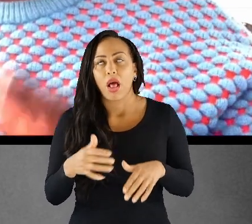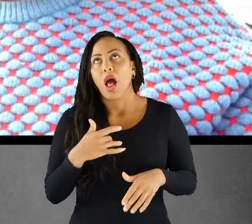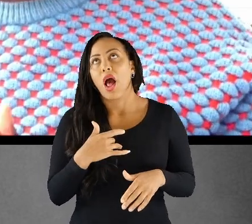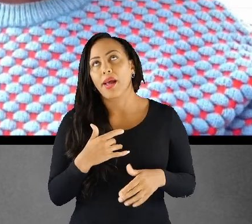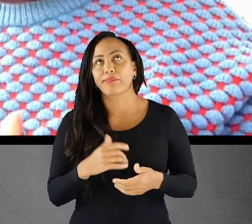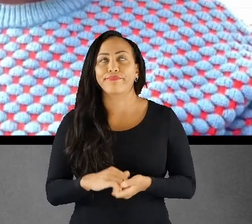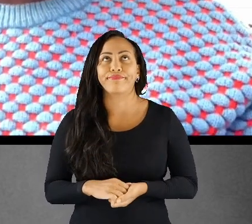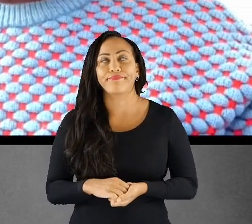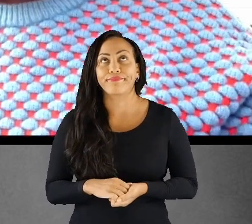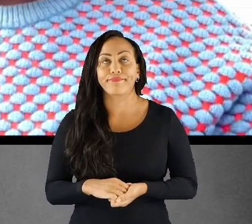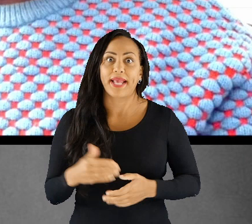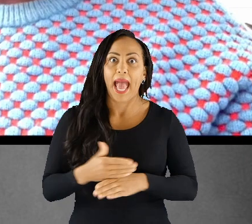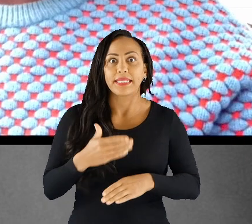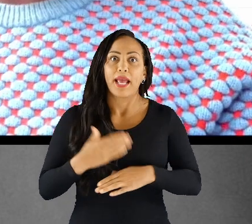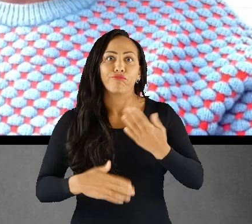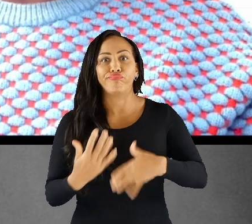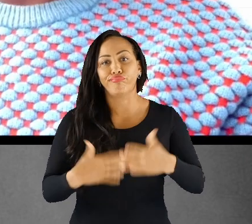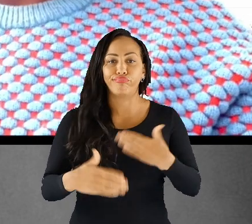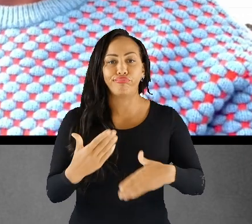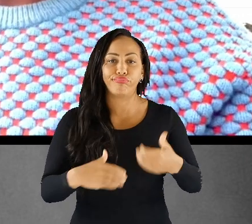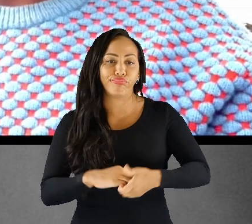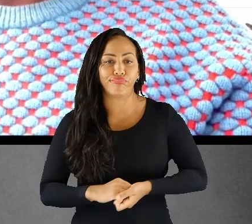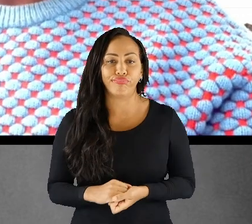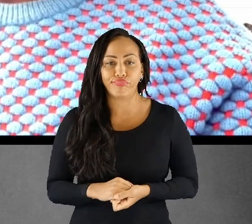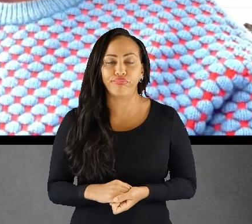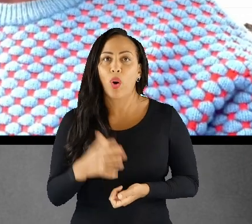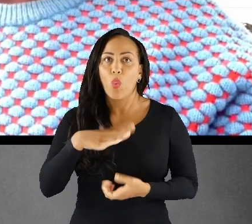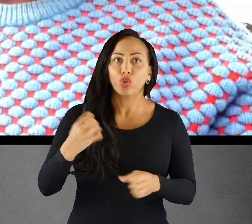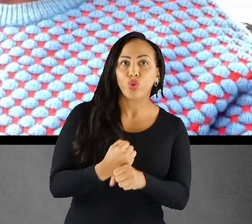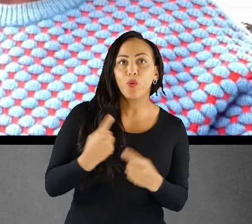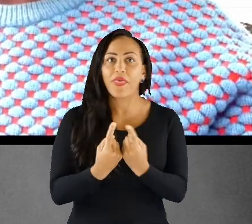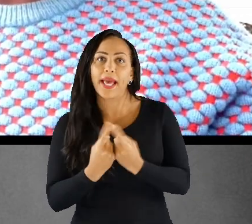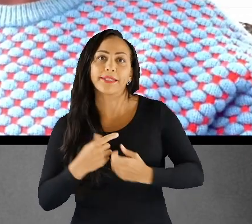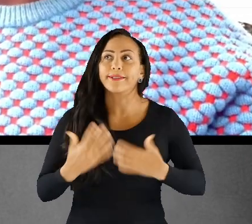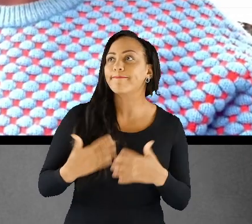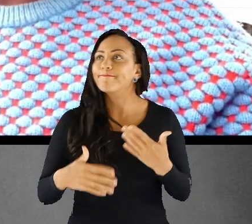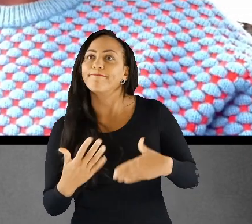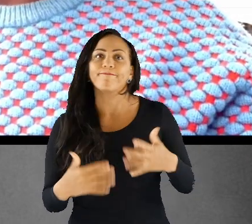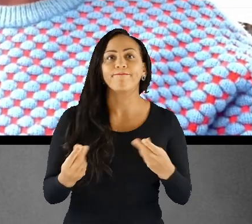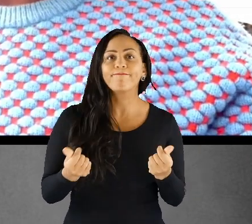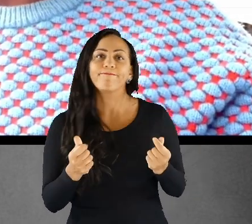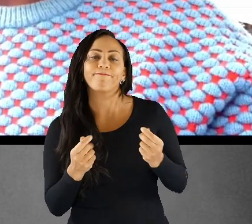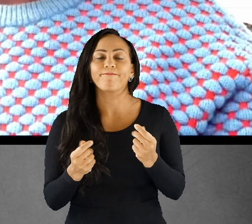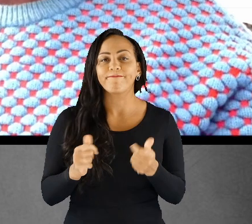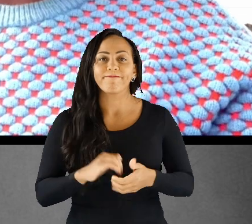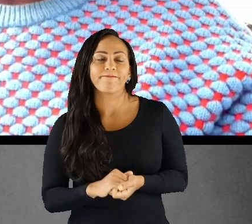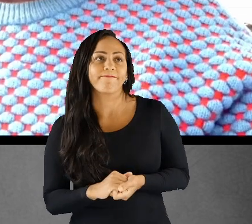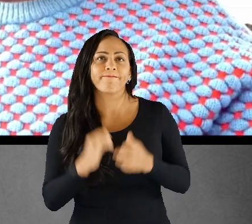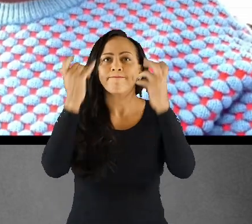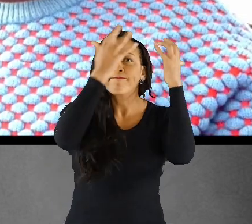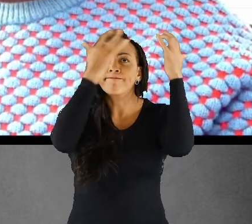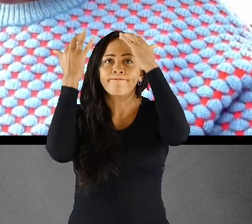I'm so kind of active. I'm so like got to do things, and like I'm always